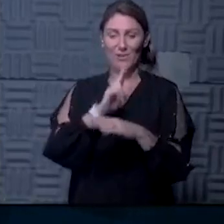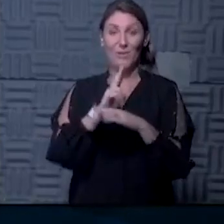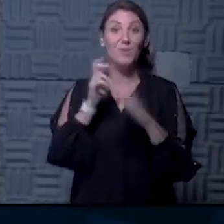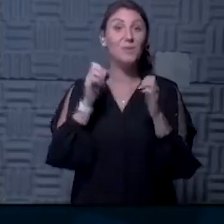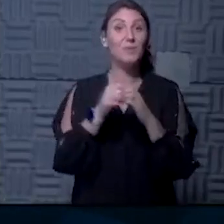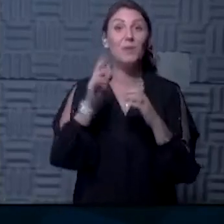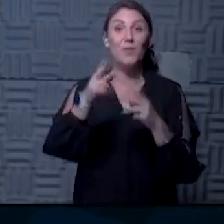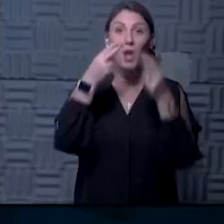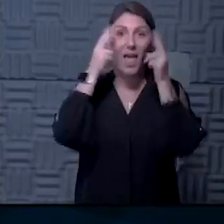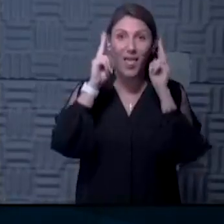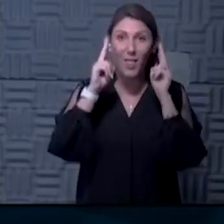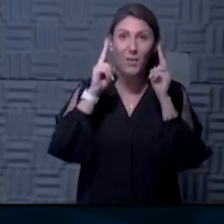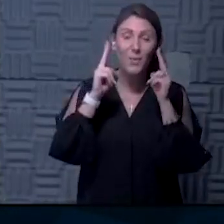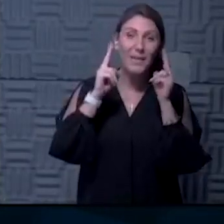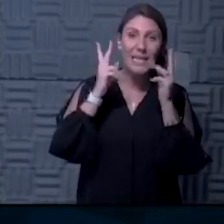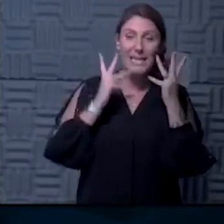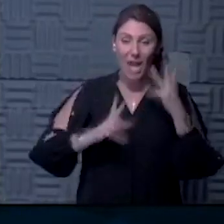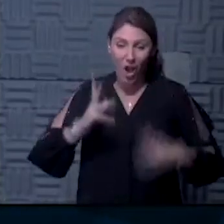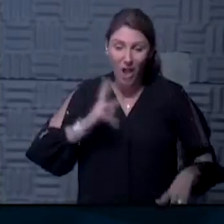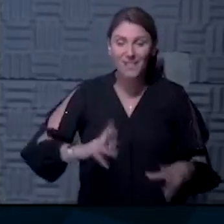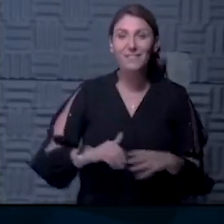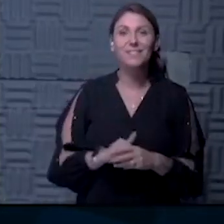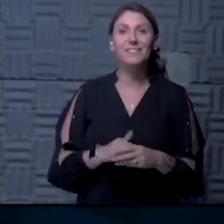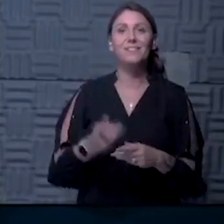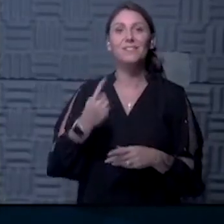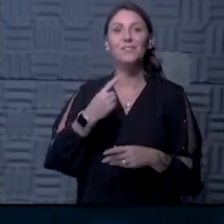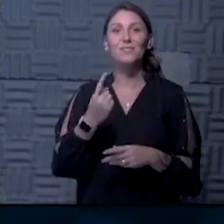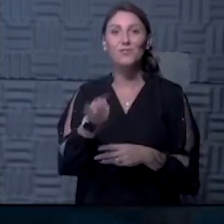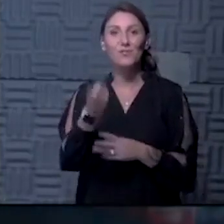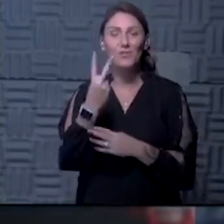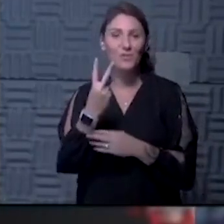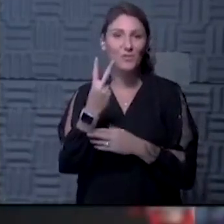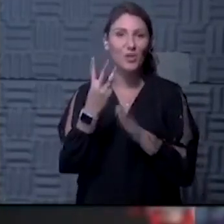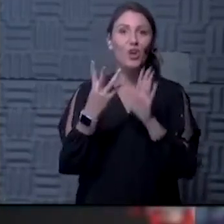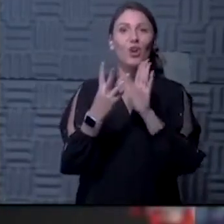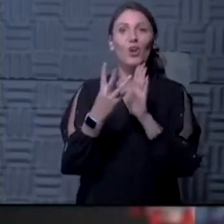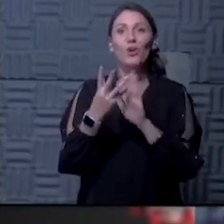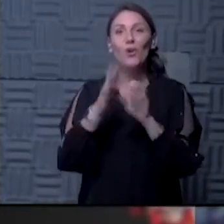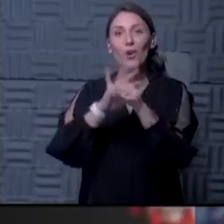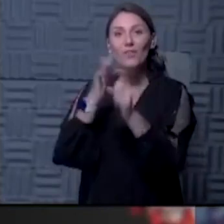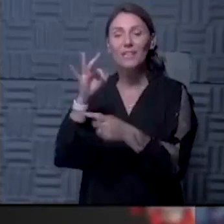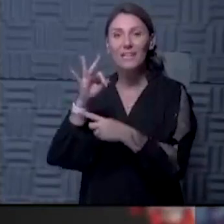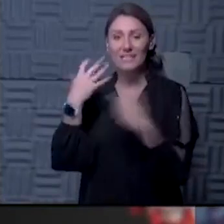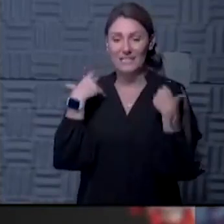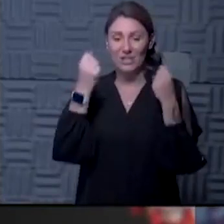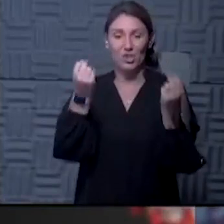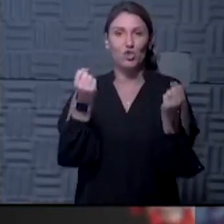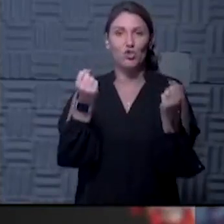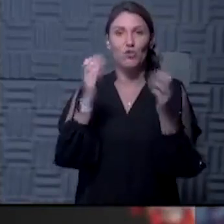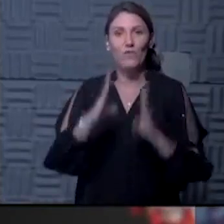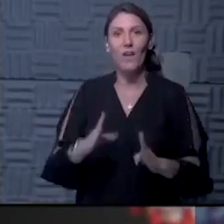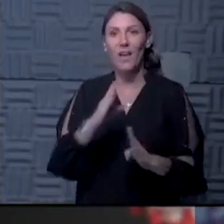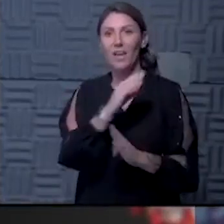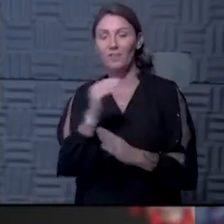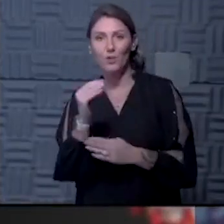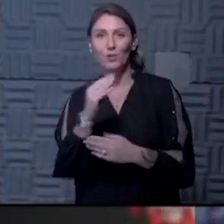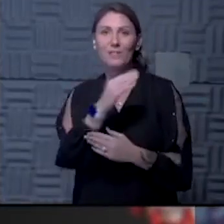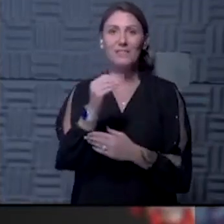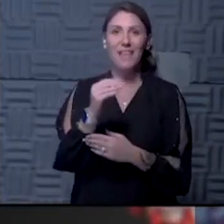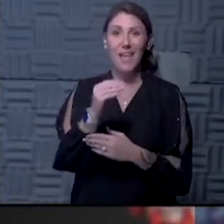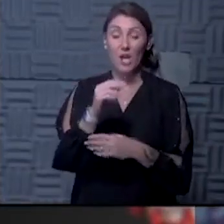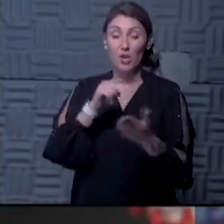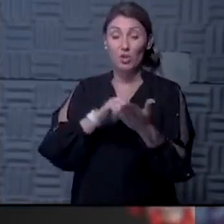Halloween costume this year. We hear from 2 COVID-19 survivors tomorrow, one in nursing school and another a seasoned